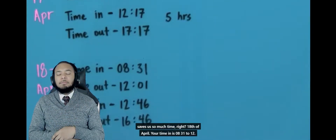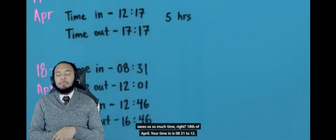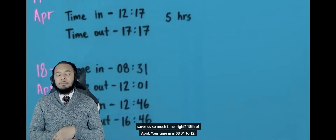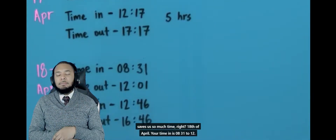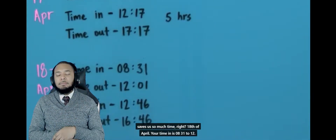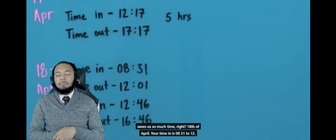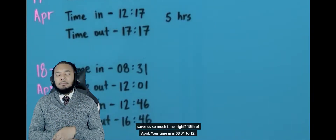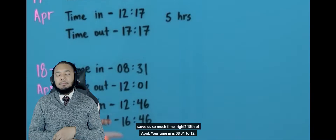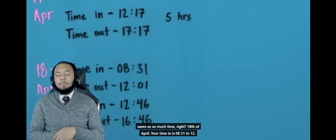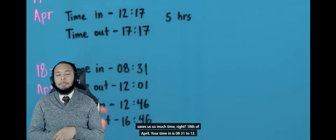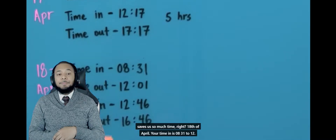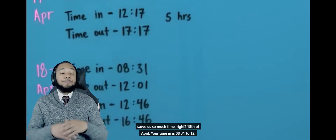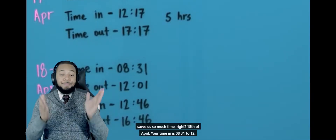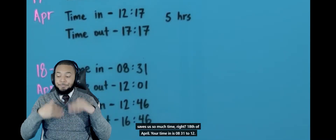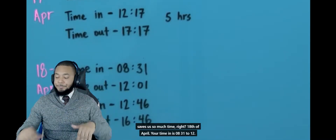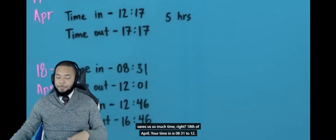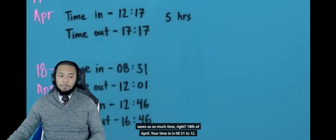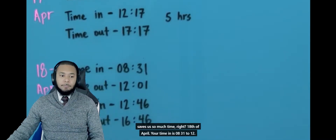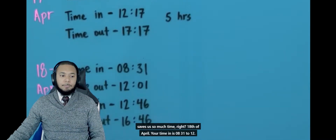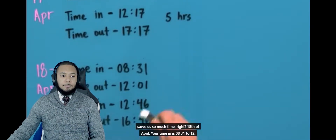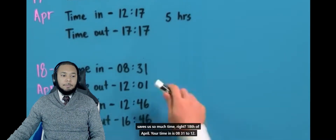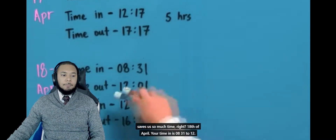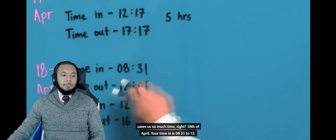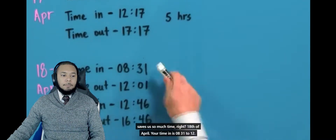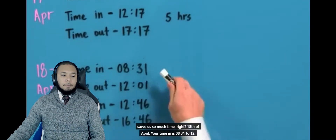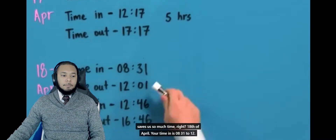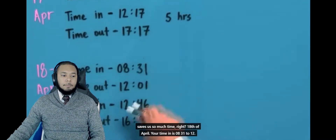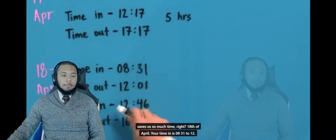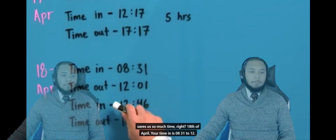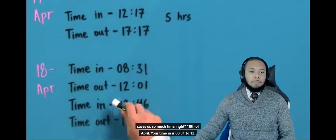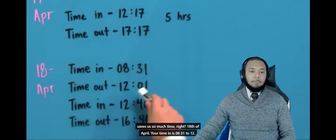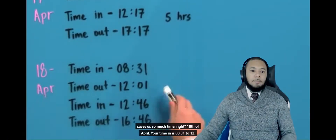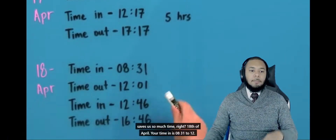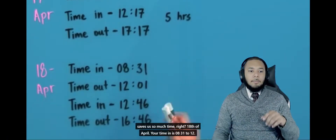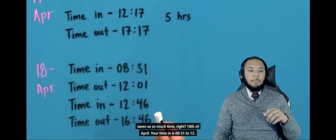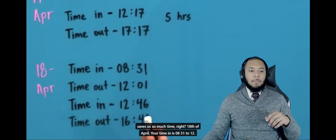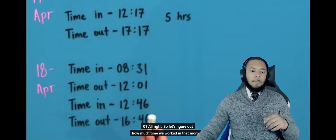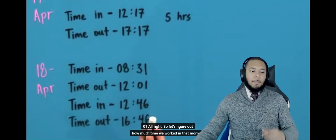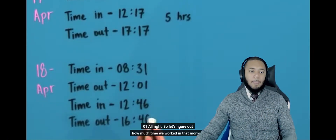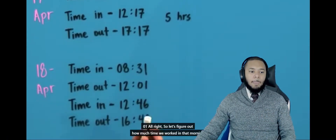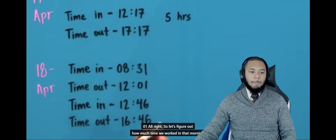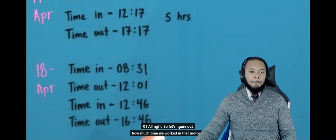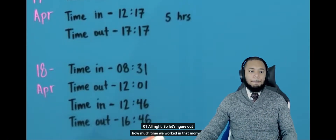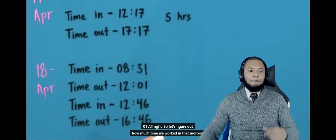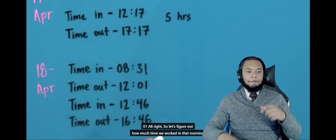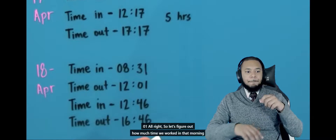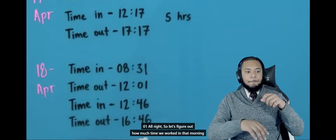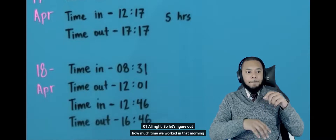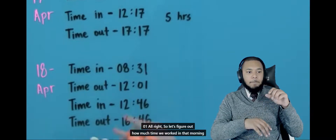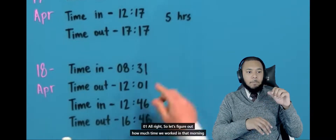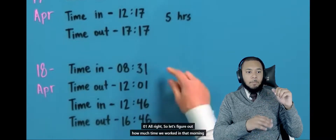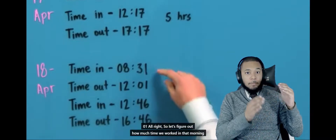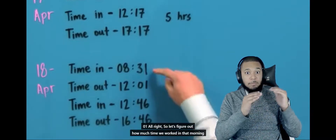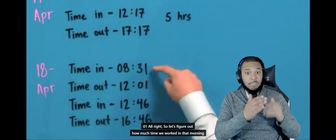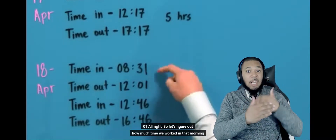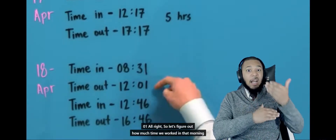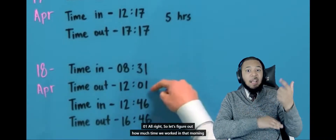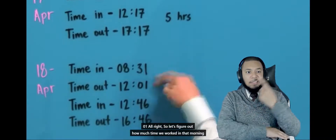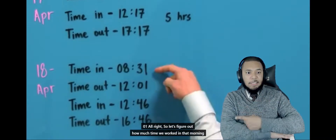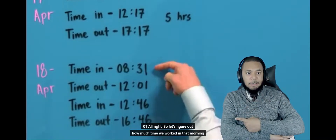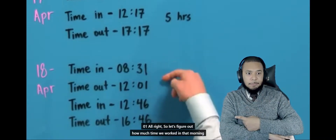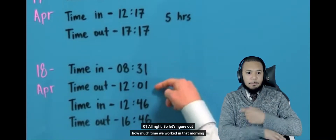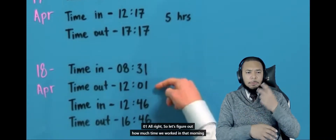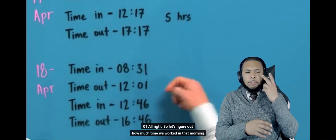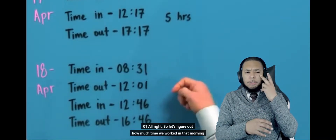18th of April, your time in is 08:31 to 12:01. All right, so let's figure out how